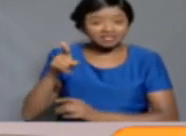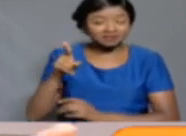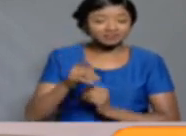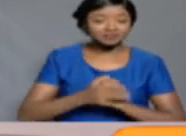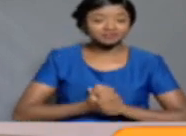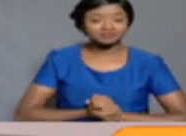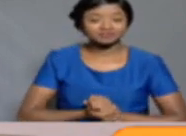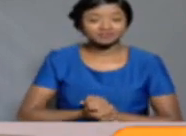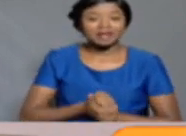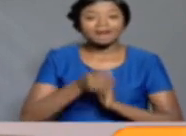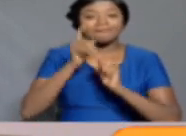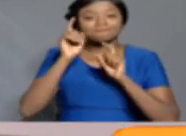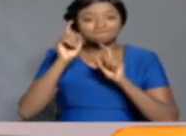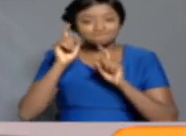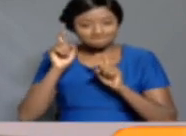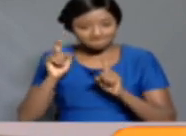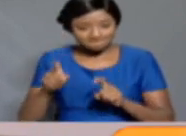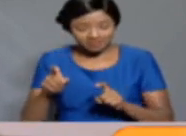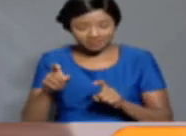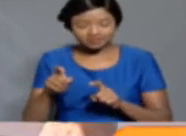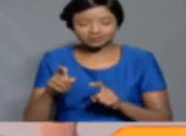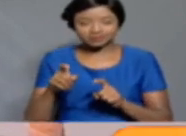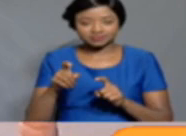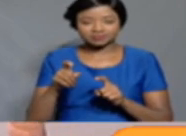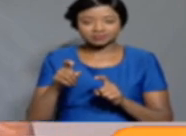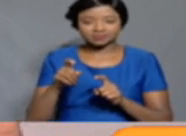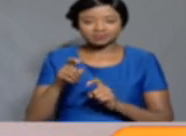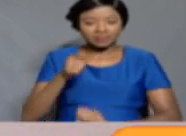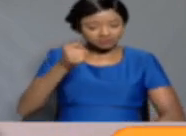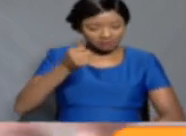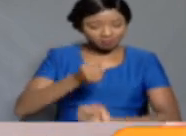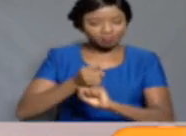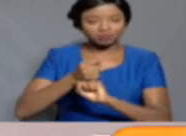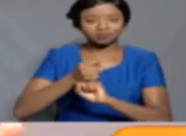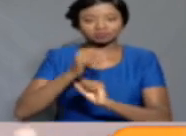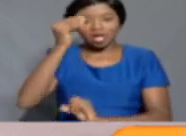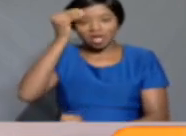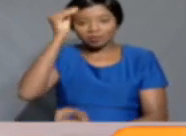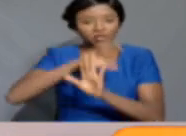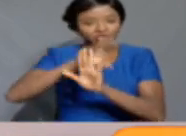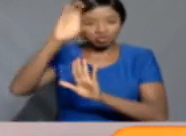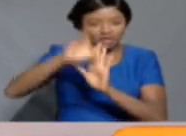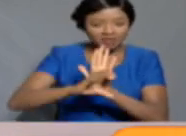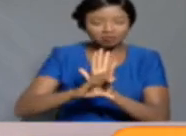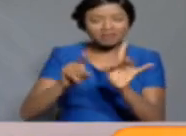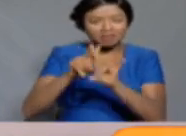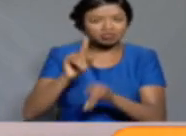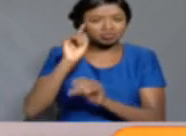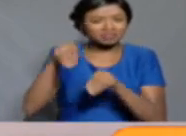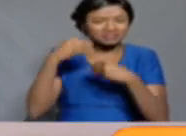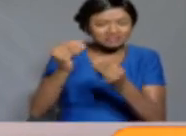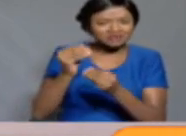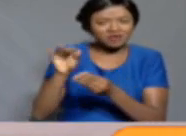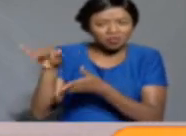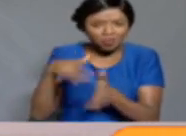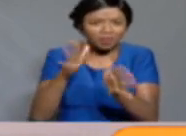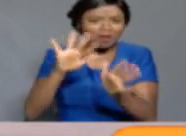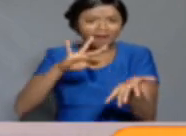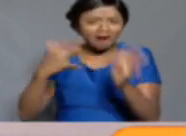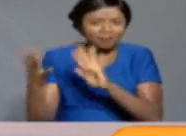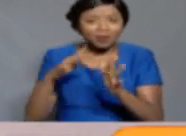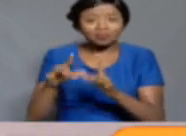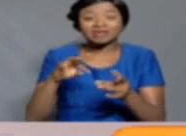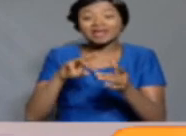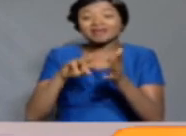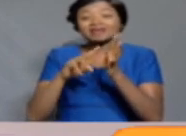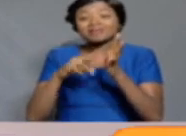the policy or must drive an education curriculum, must sort of give direction, but it's also clear that it is the teachers who are